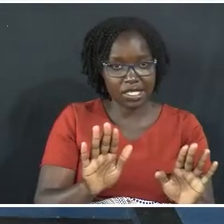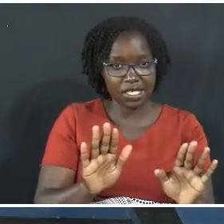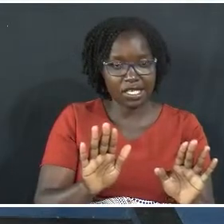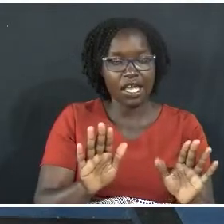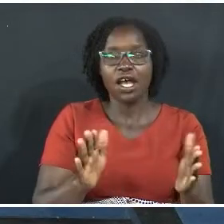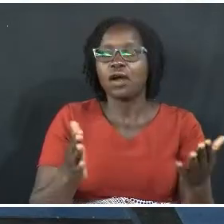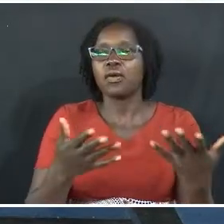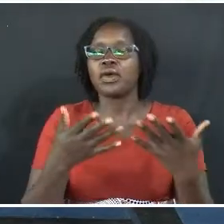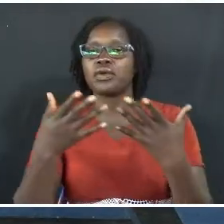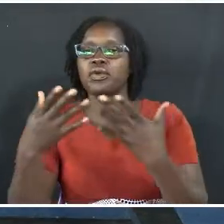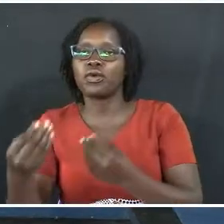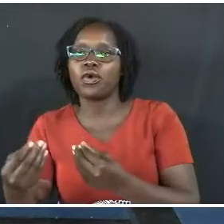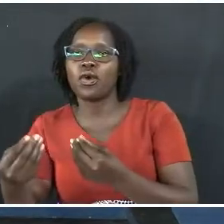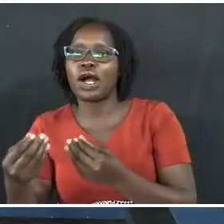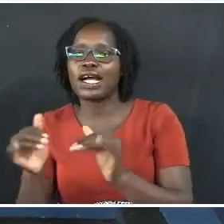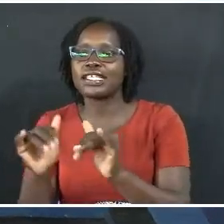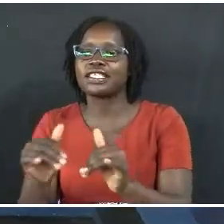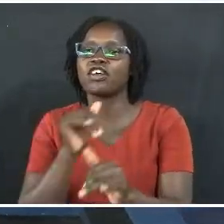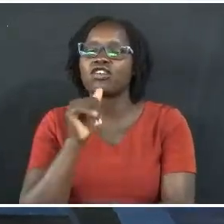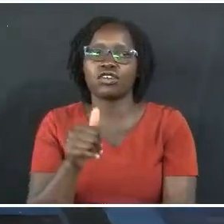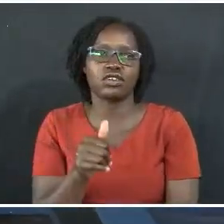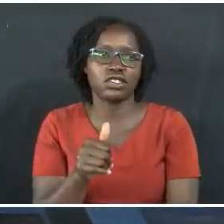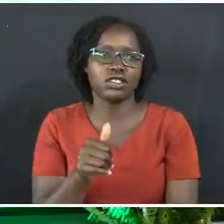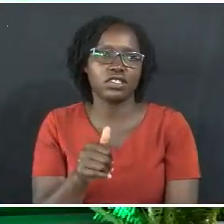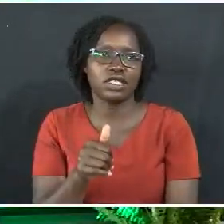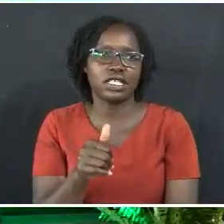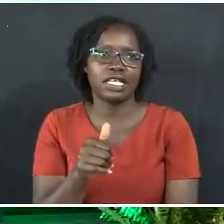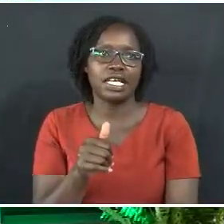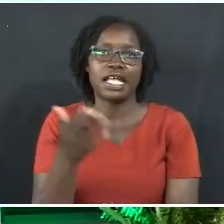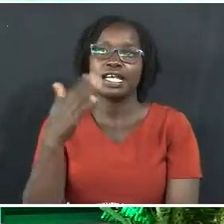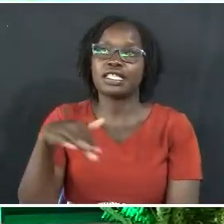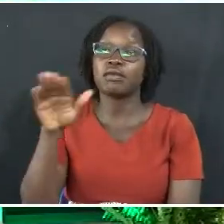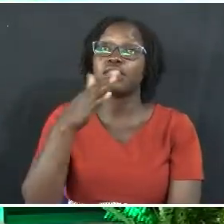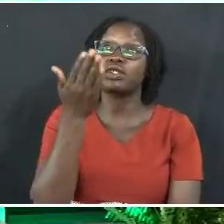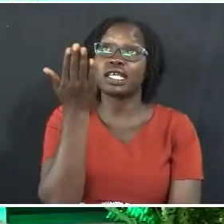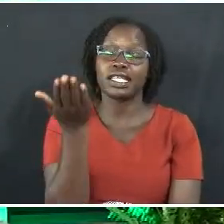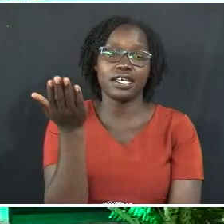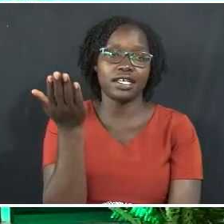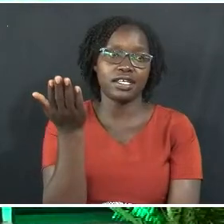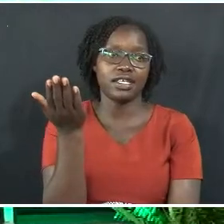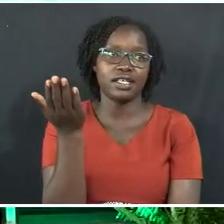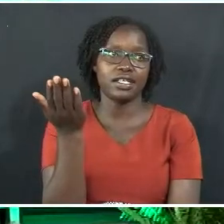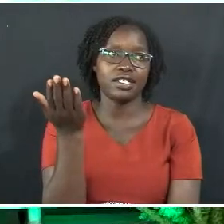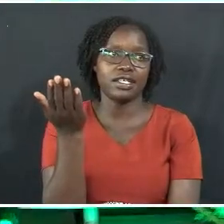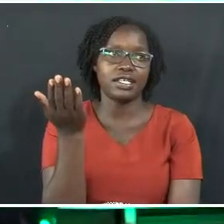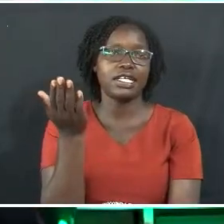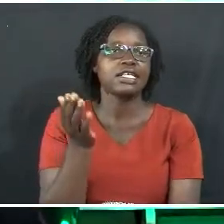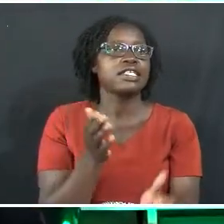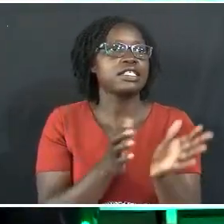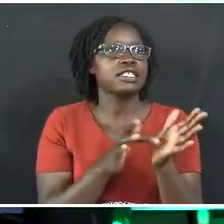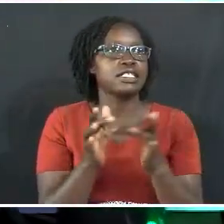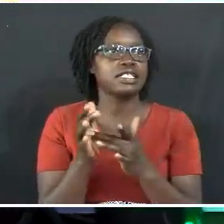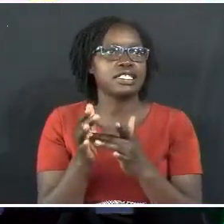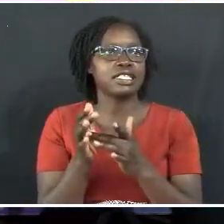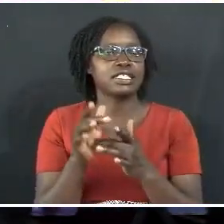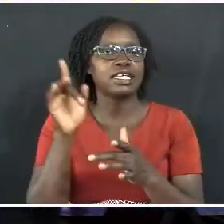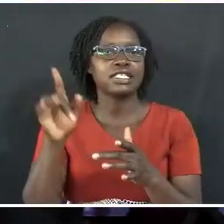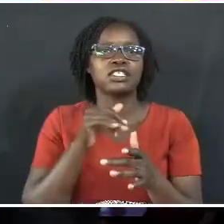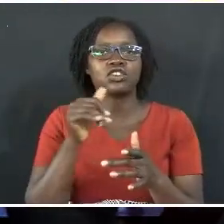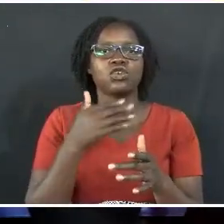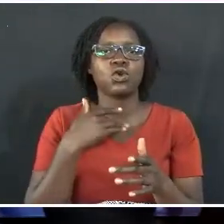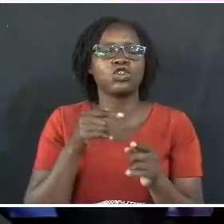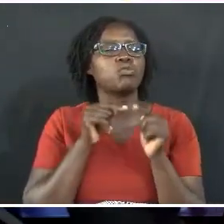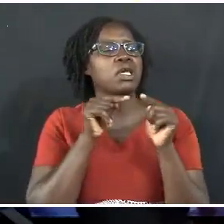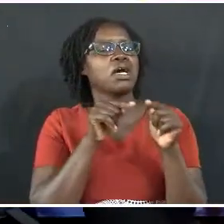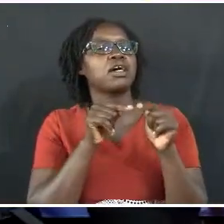Whether you go and occupy it or not, the mansions are there. Jesus does not want to be